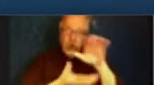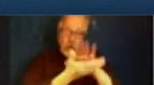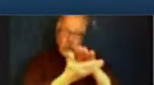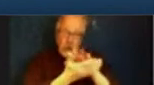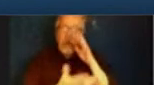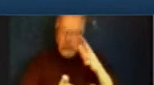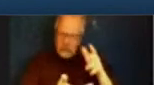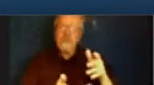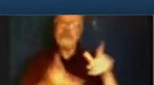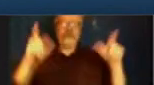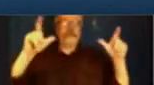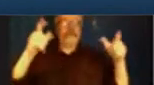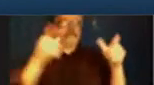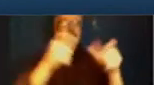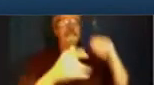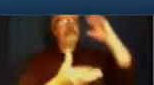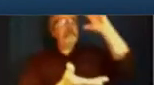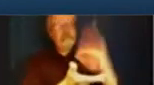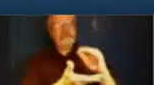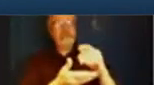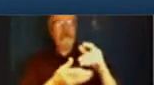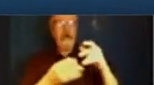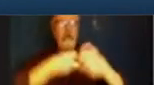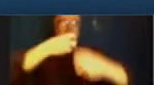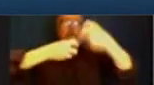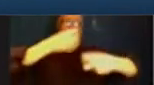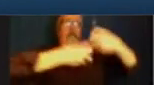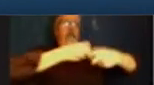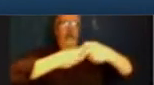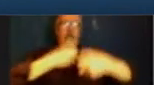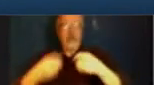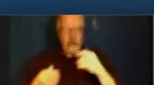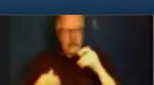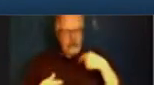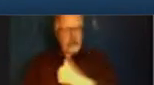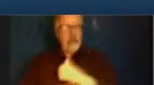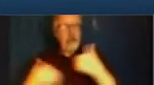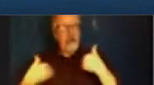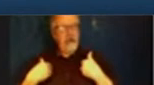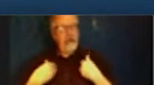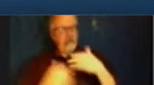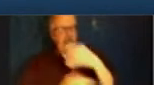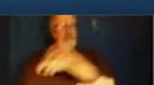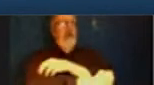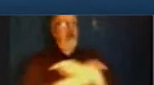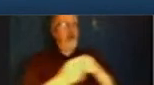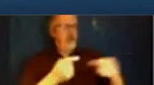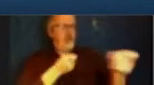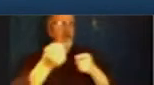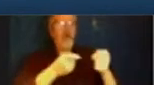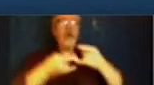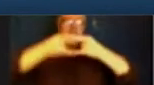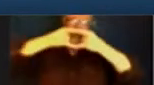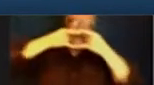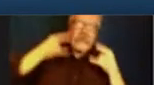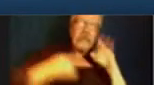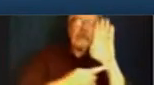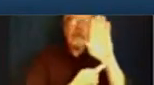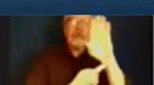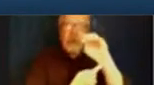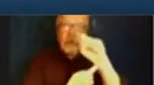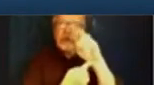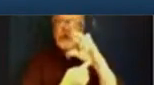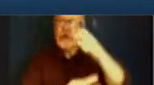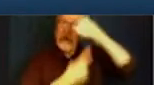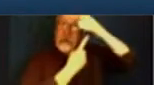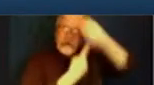within our power. In addition, there's some evidence from other countries where this pandemic has gone up very